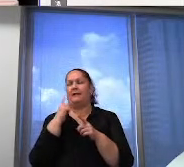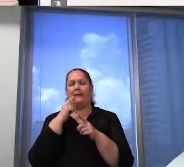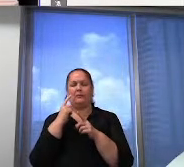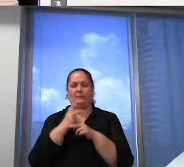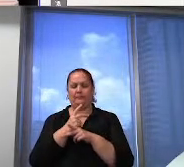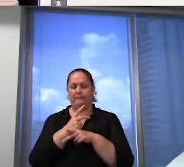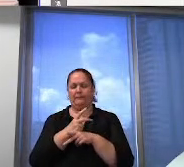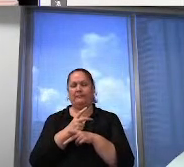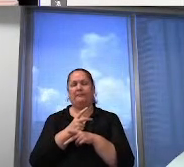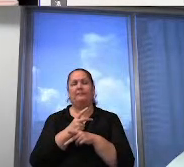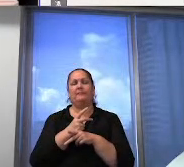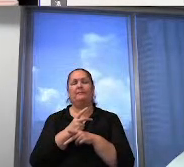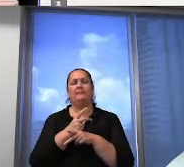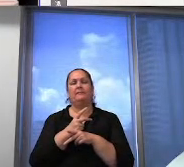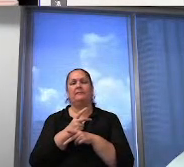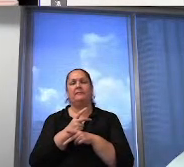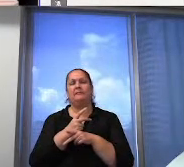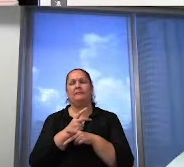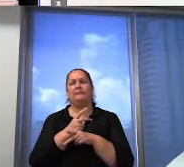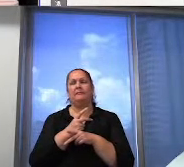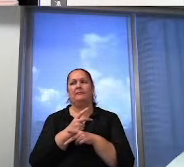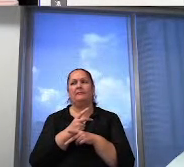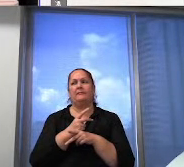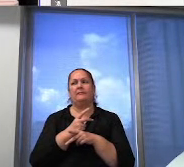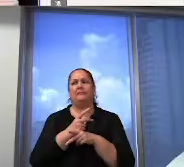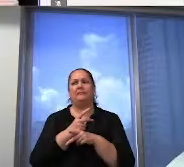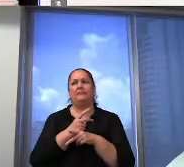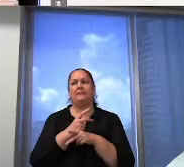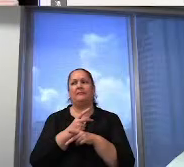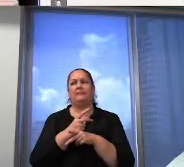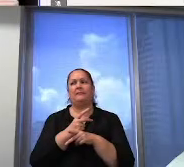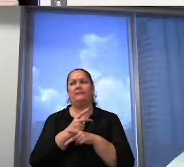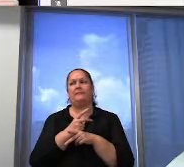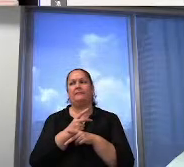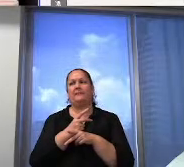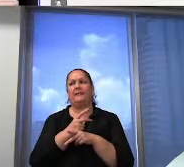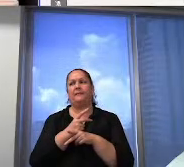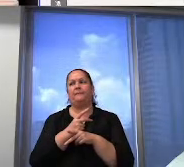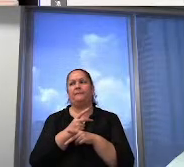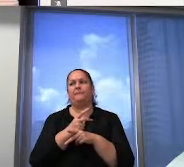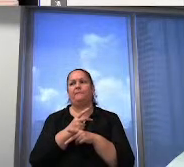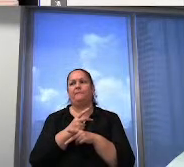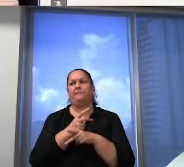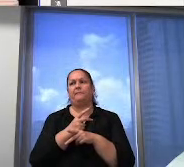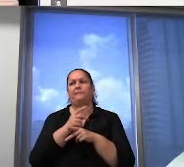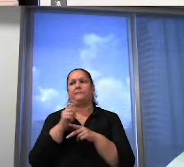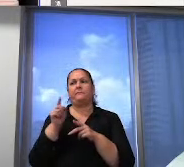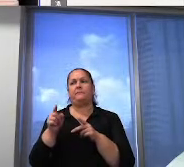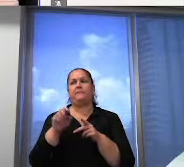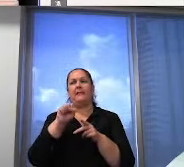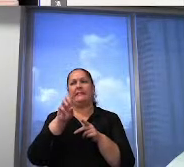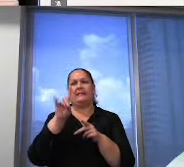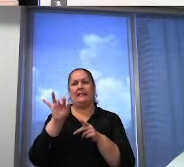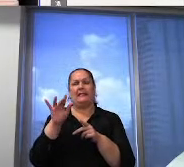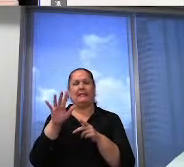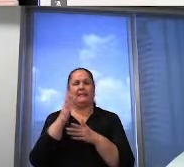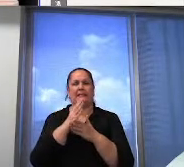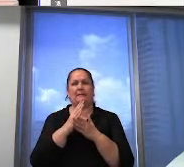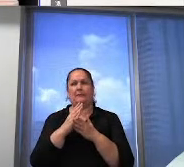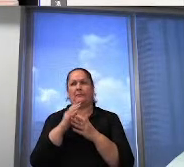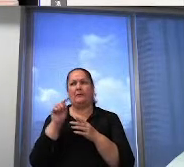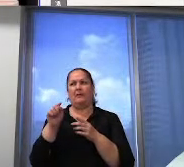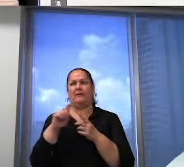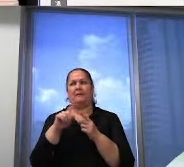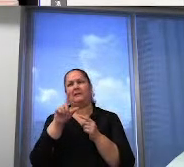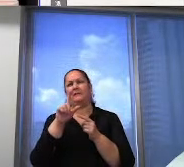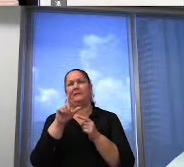had calculated them. They're in the order of for the SAIDI side of it,